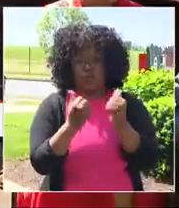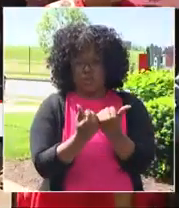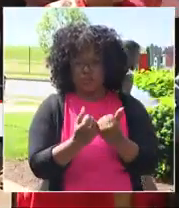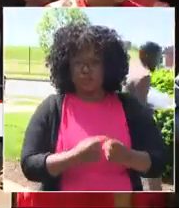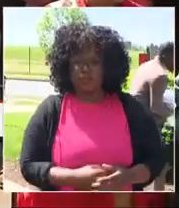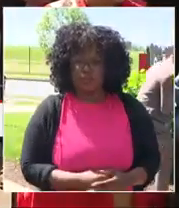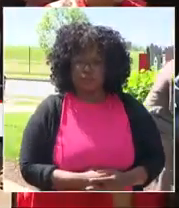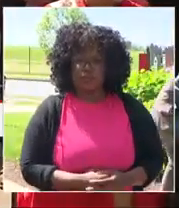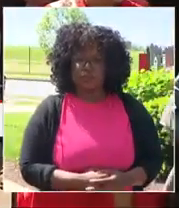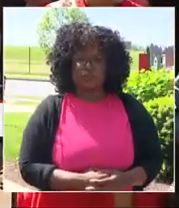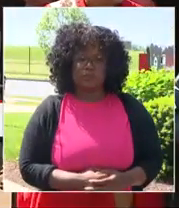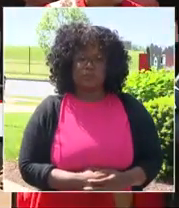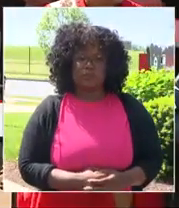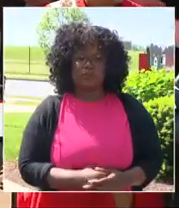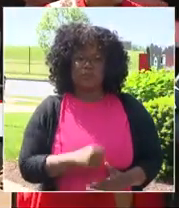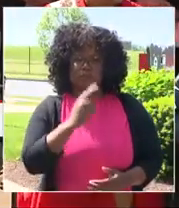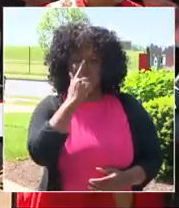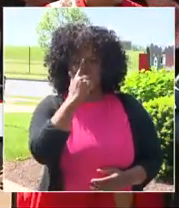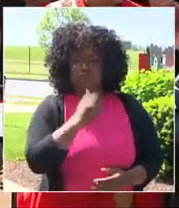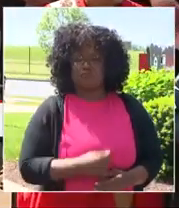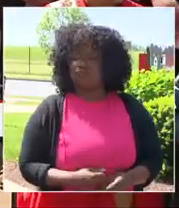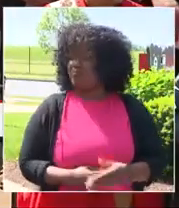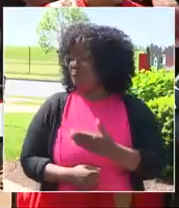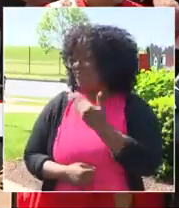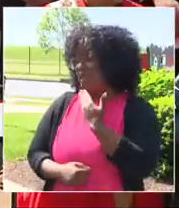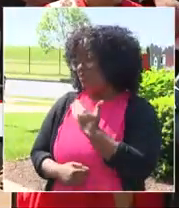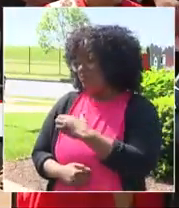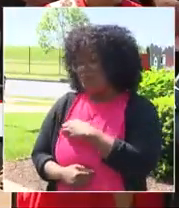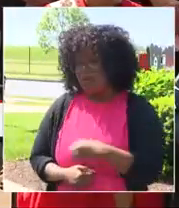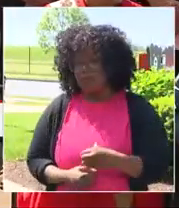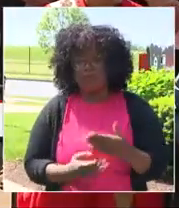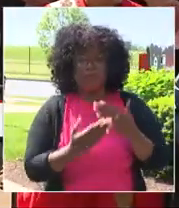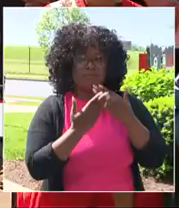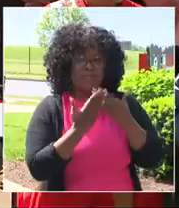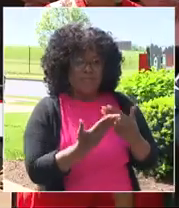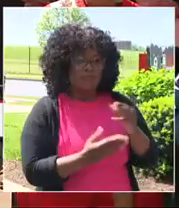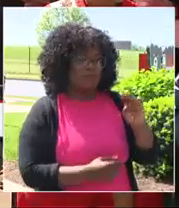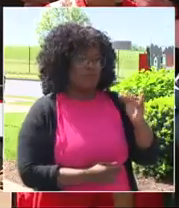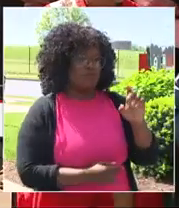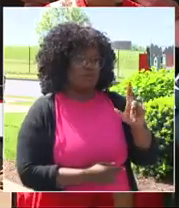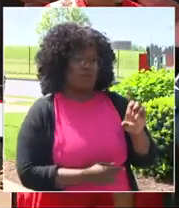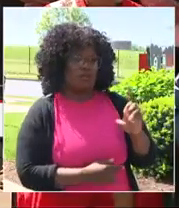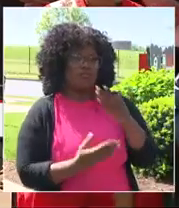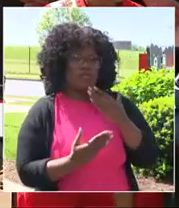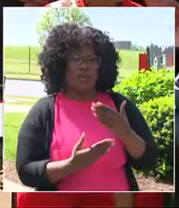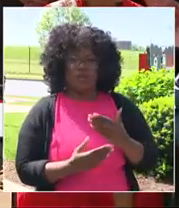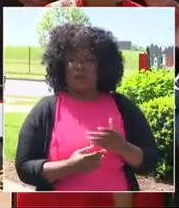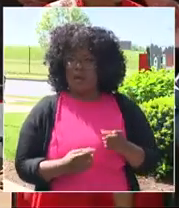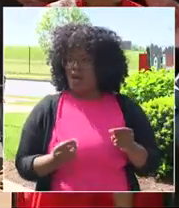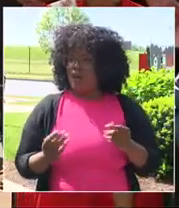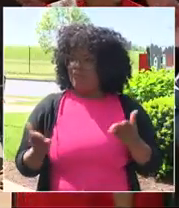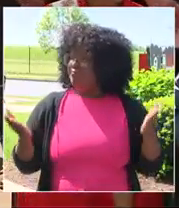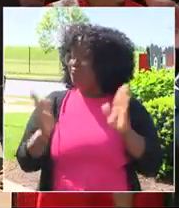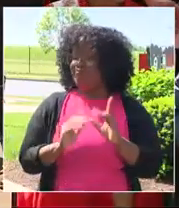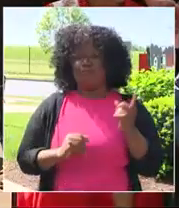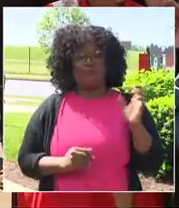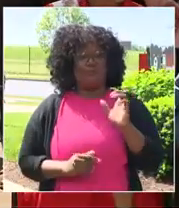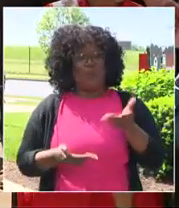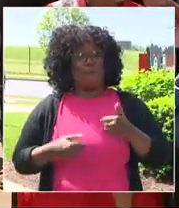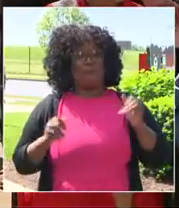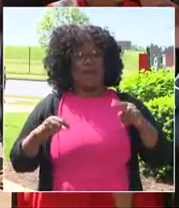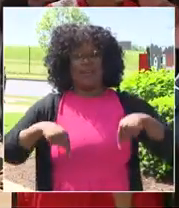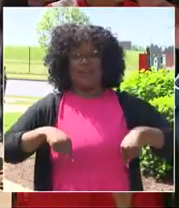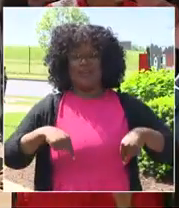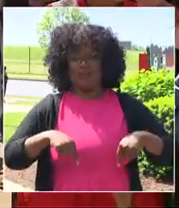Thank you, Mayor Bowser, and thank you, Michelle, and thank you, everybody, for welcoming me back home. I spent over 20 years here at